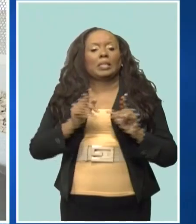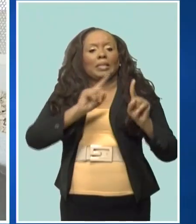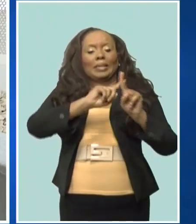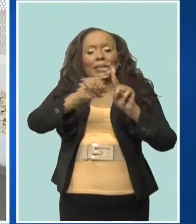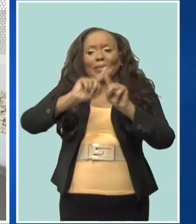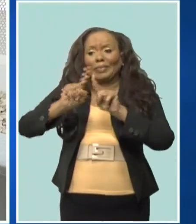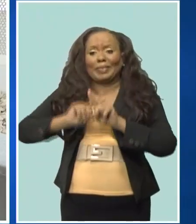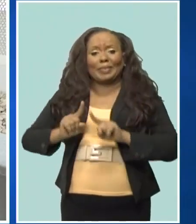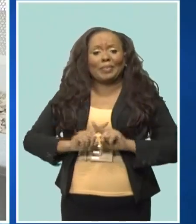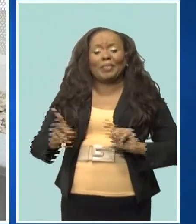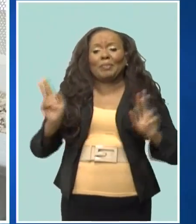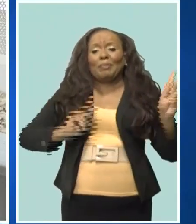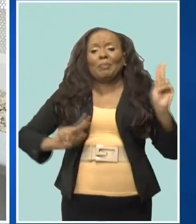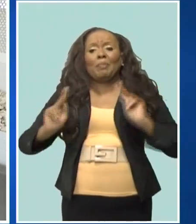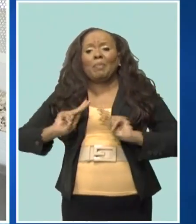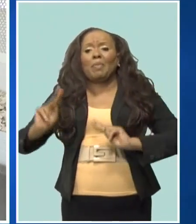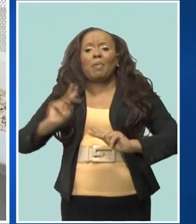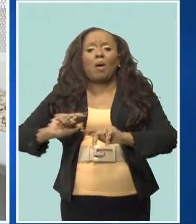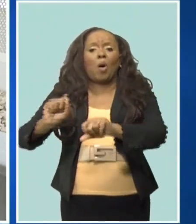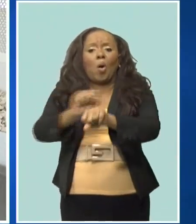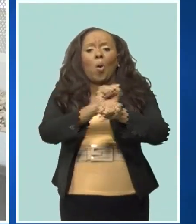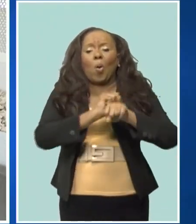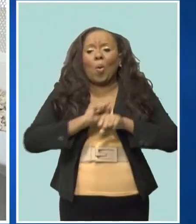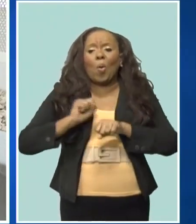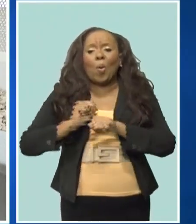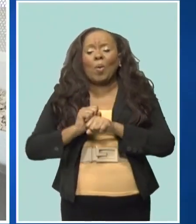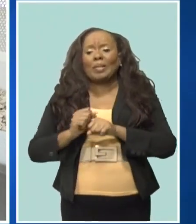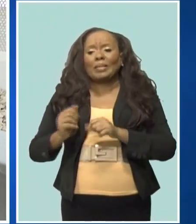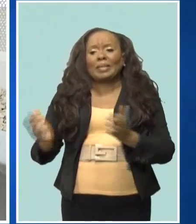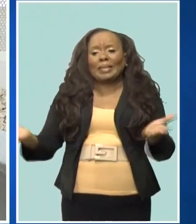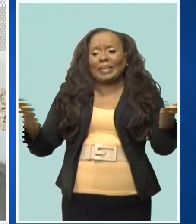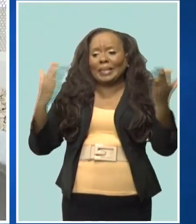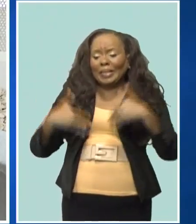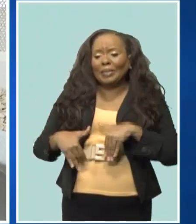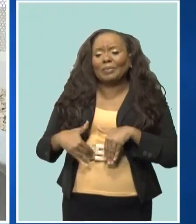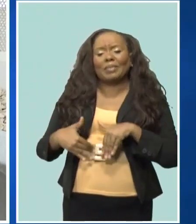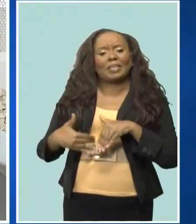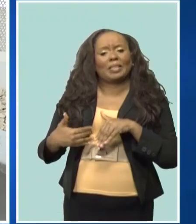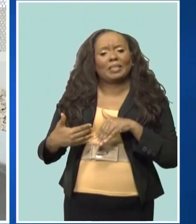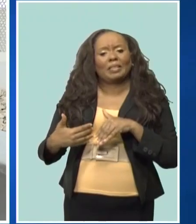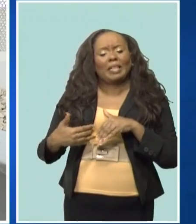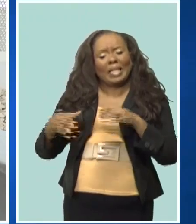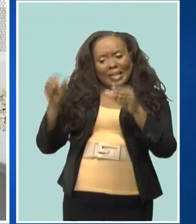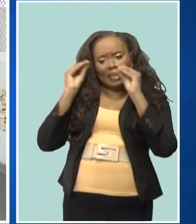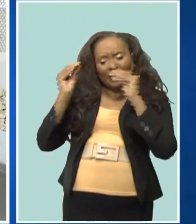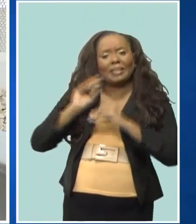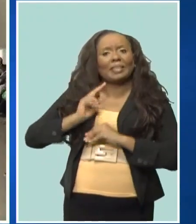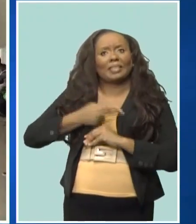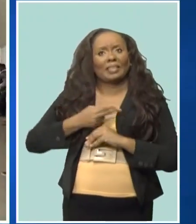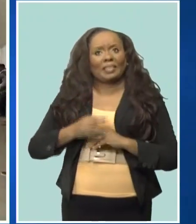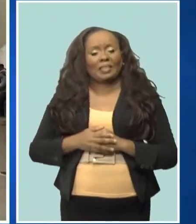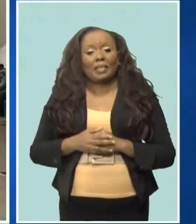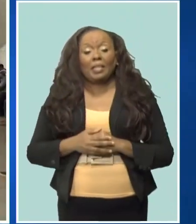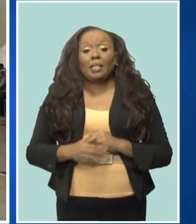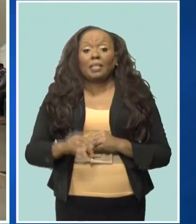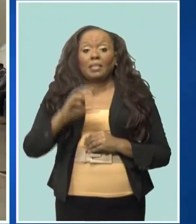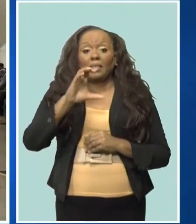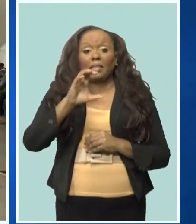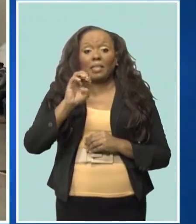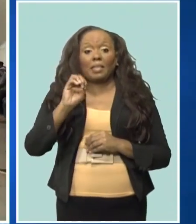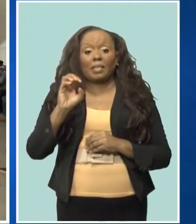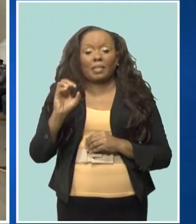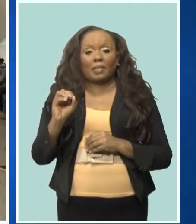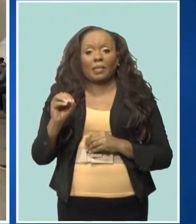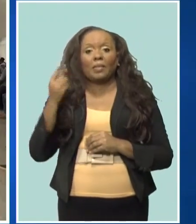that is out there that in different professions to teach us and make us learn so much. Chief Executive Officer of